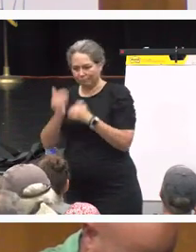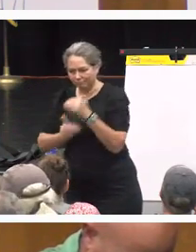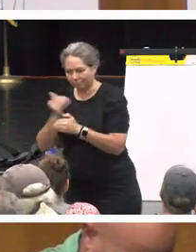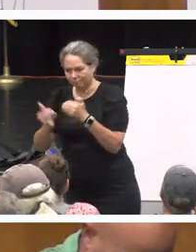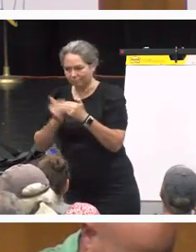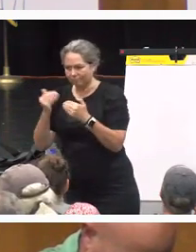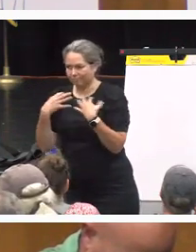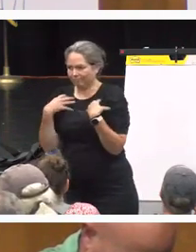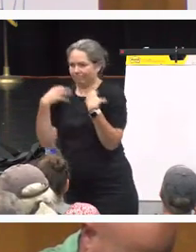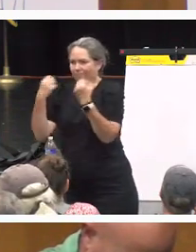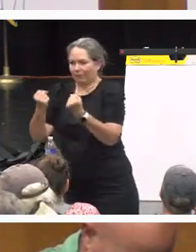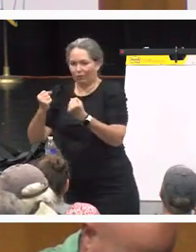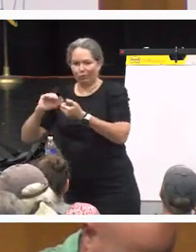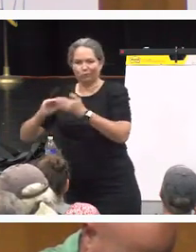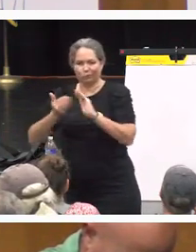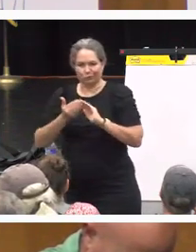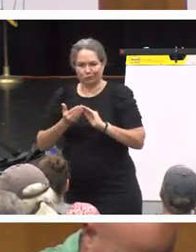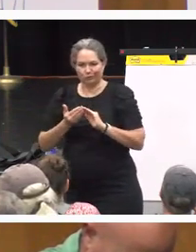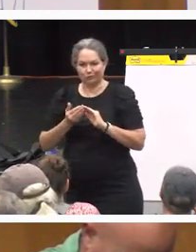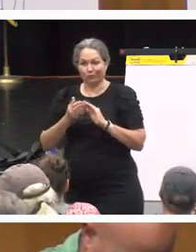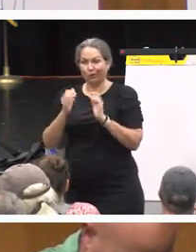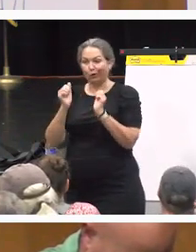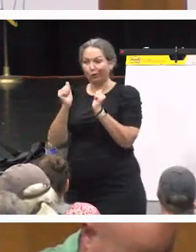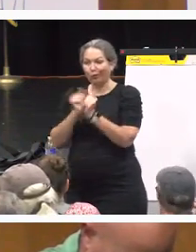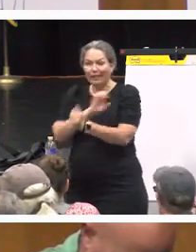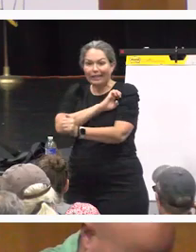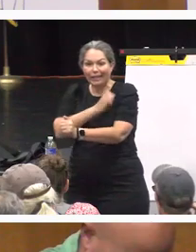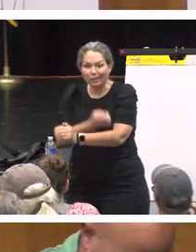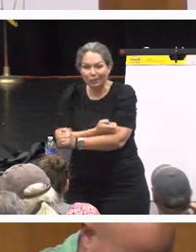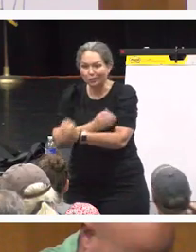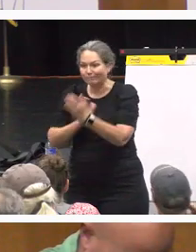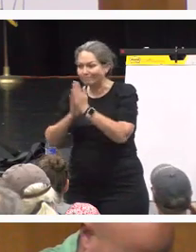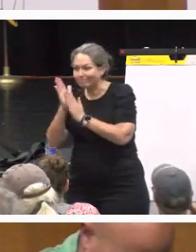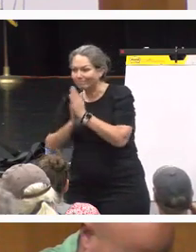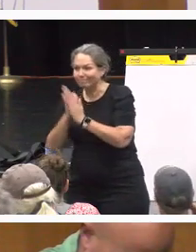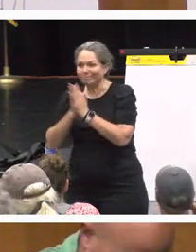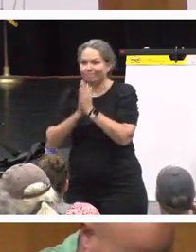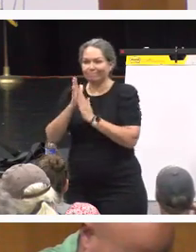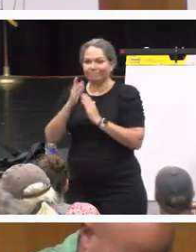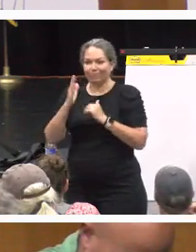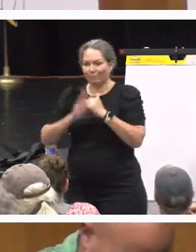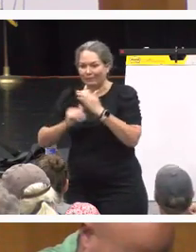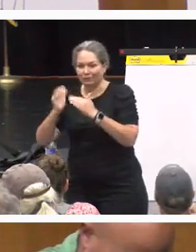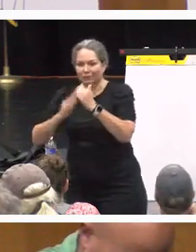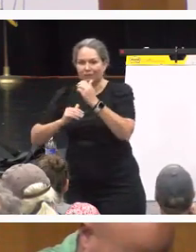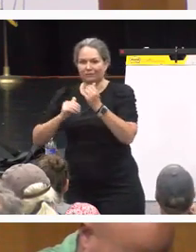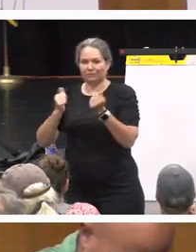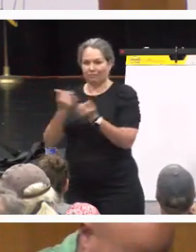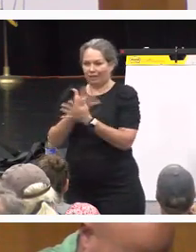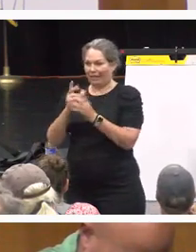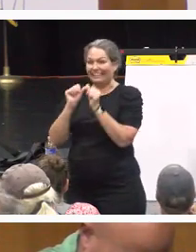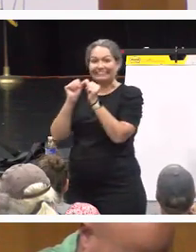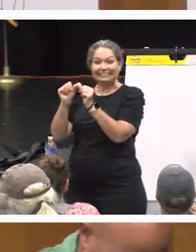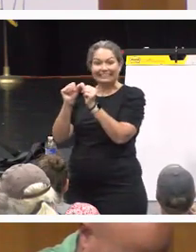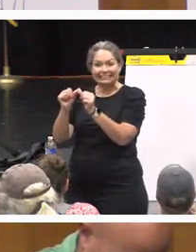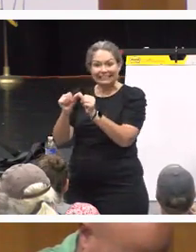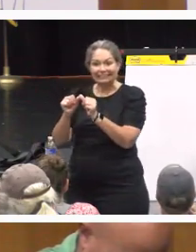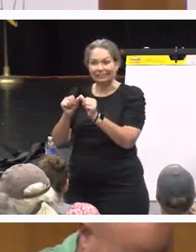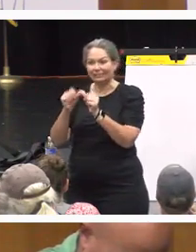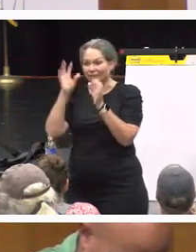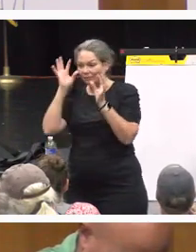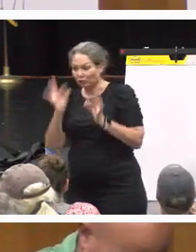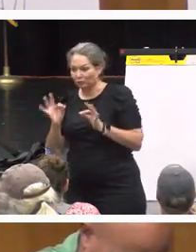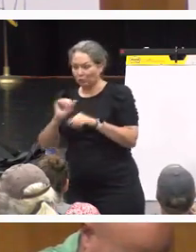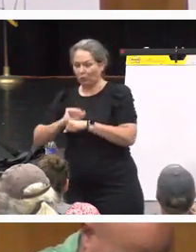in the community, to drive with vision and energy around resilience, around consistent and determined